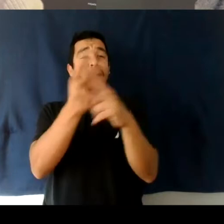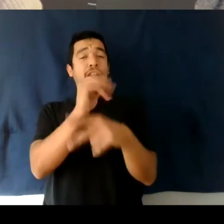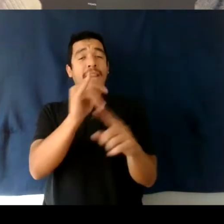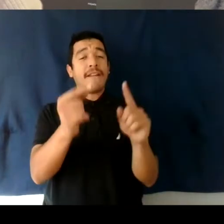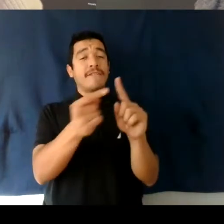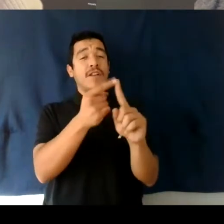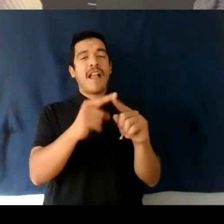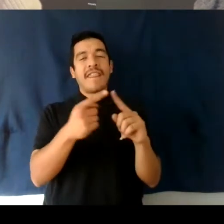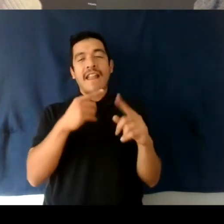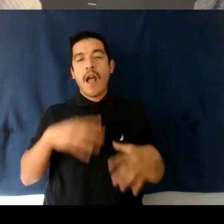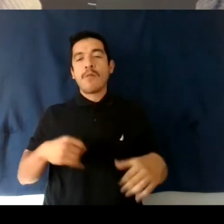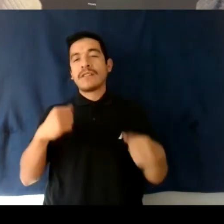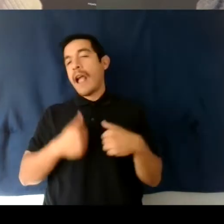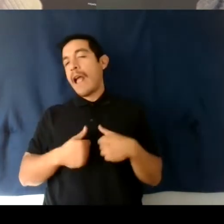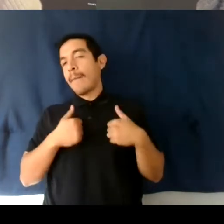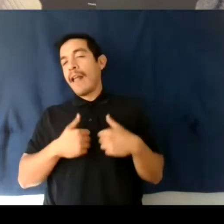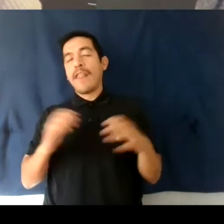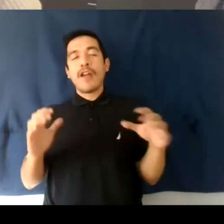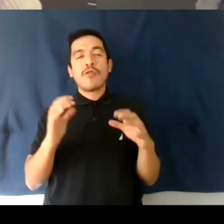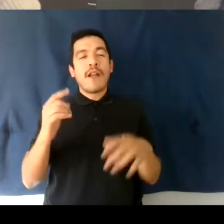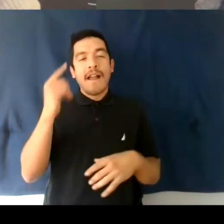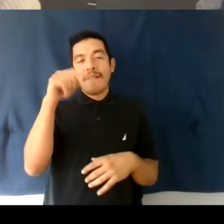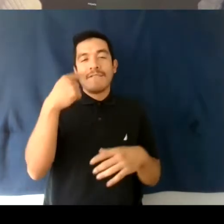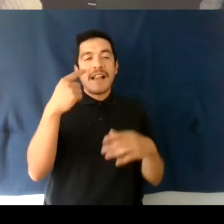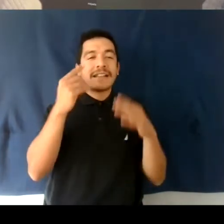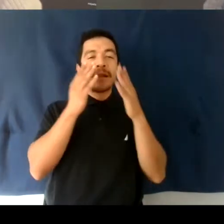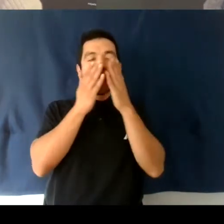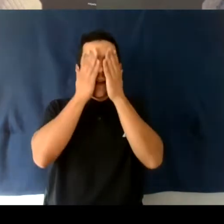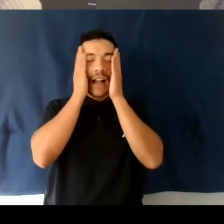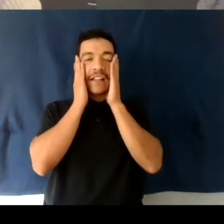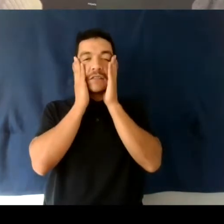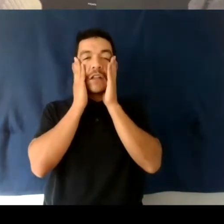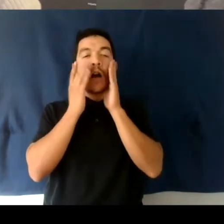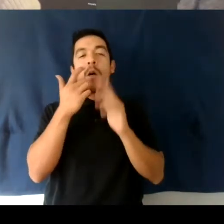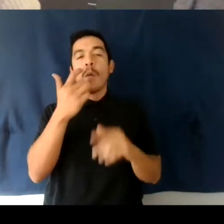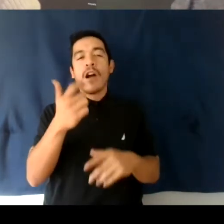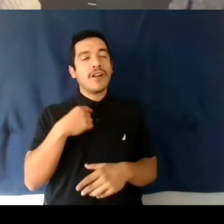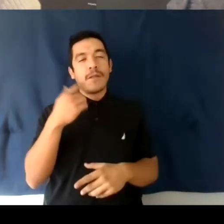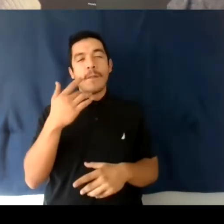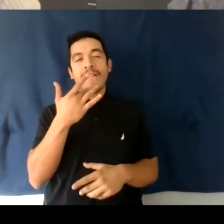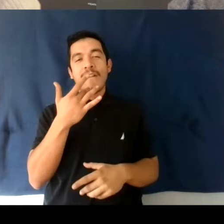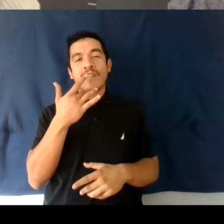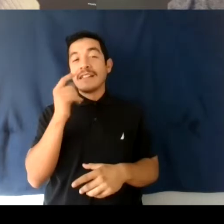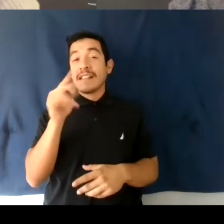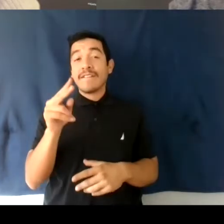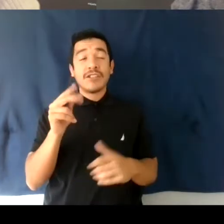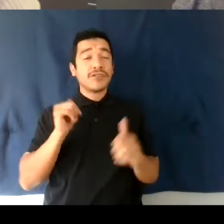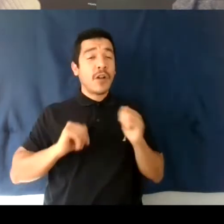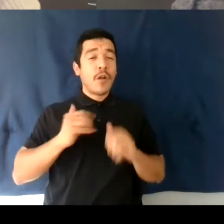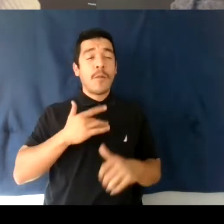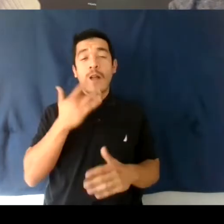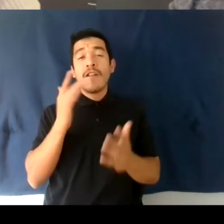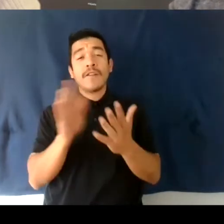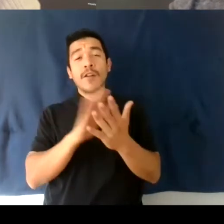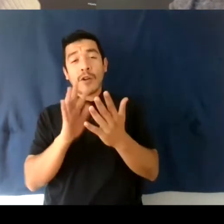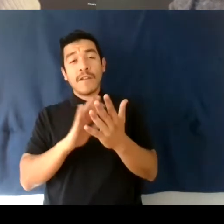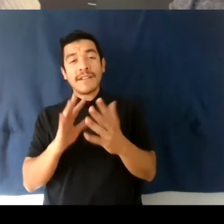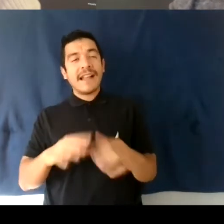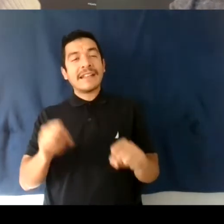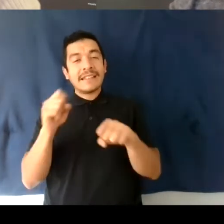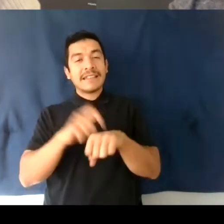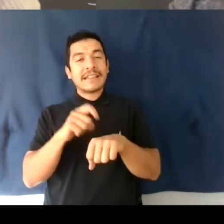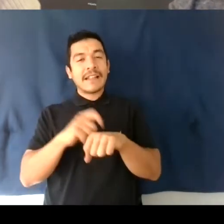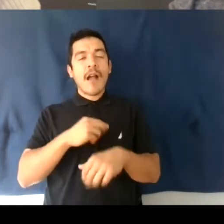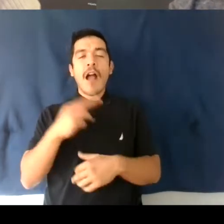bubble bath, do a face mask, watch my favorite TV show, my favorite movie, just like take time. And I think